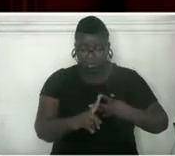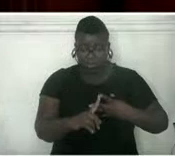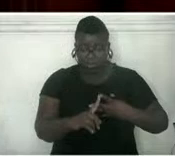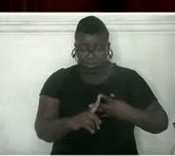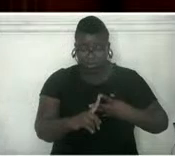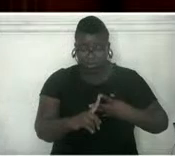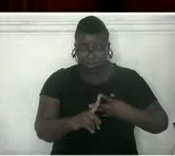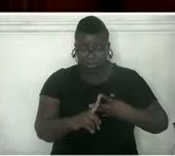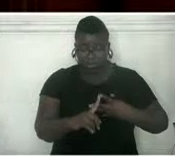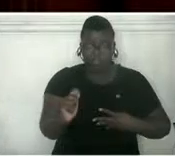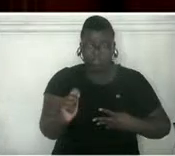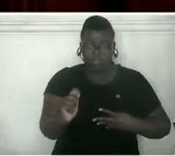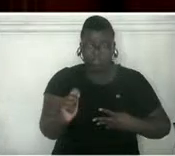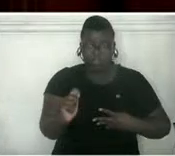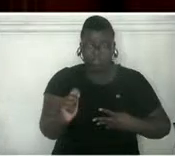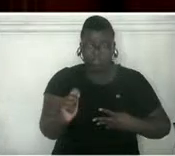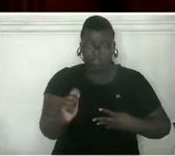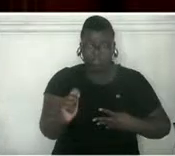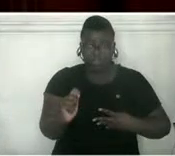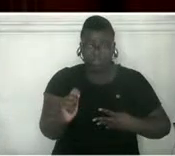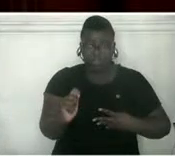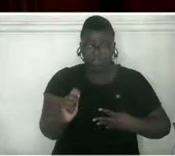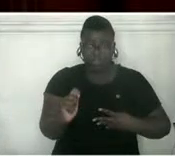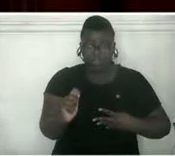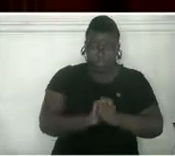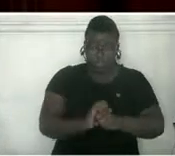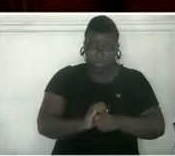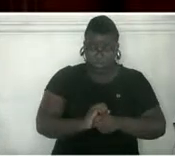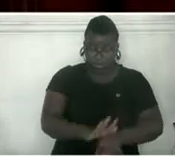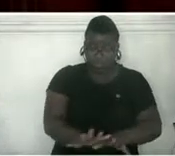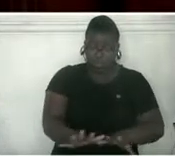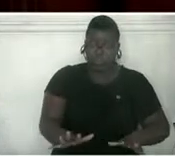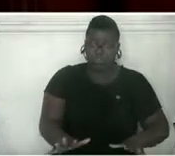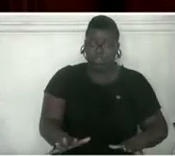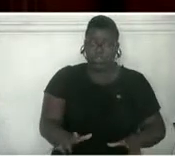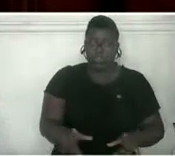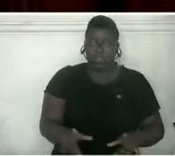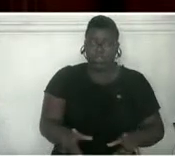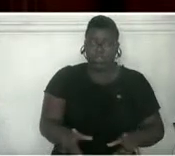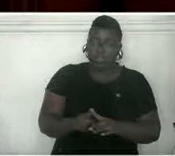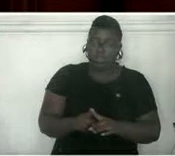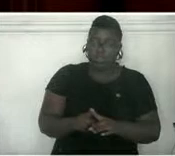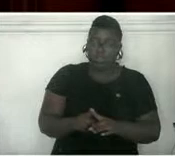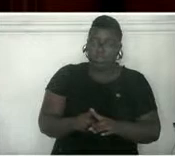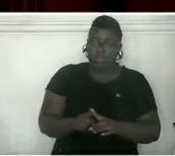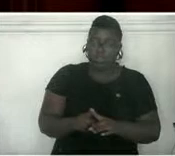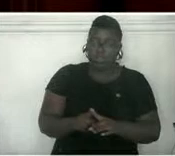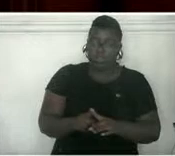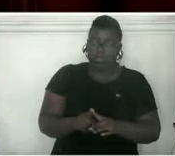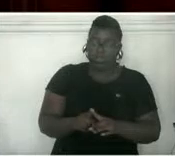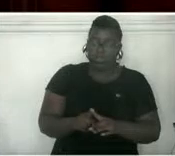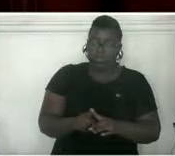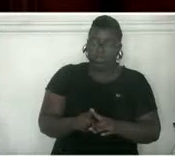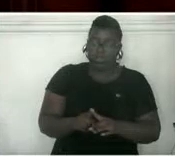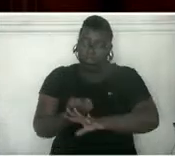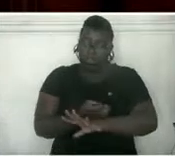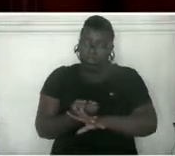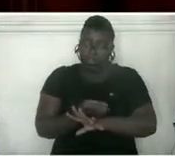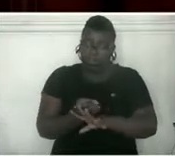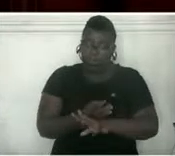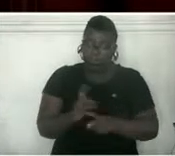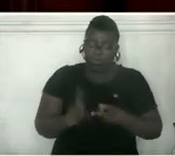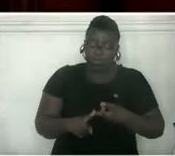the coronavirus pandemic, accelerate economic recovery, implement